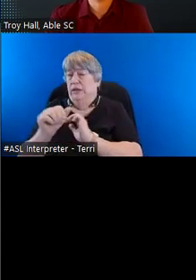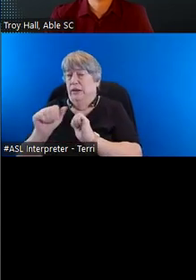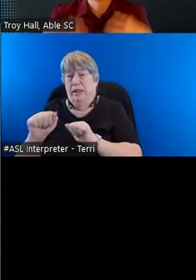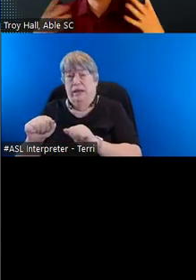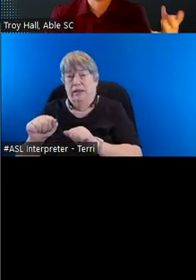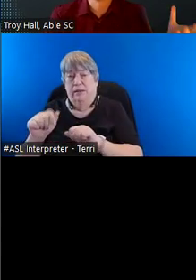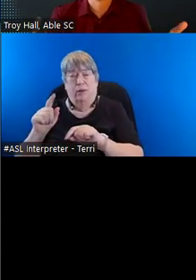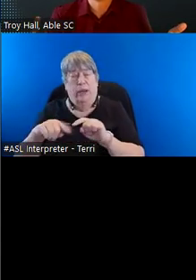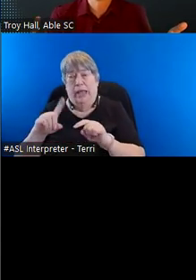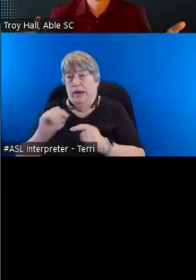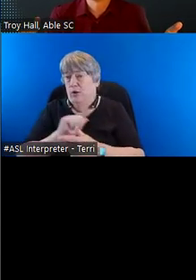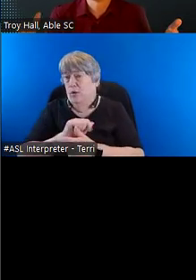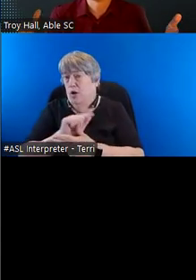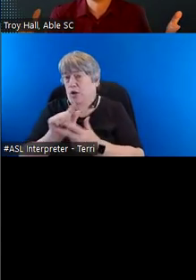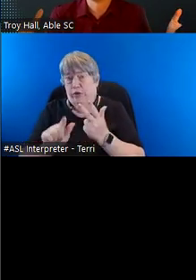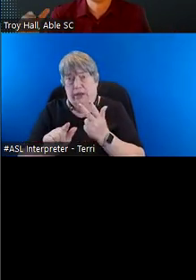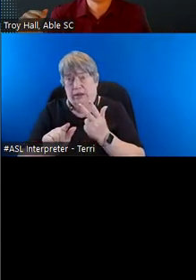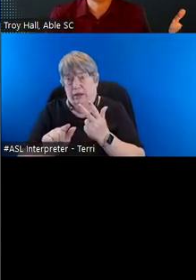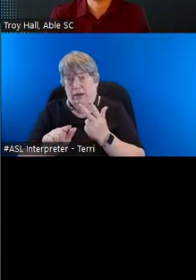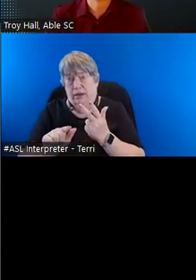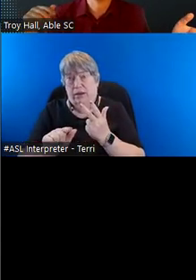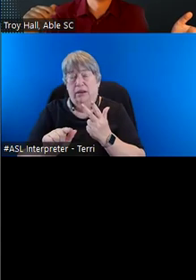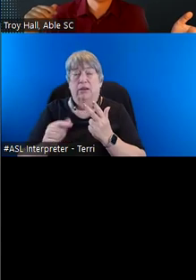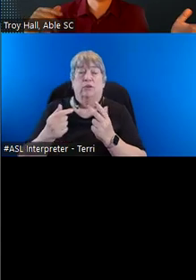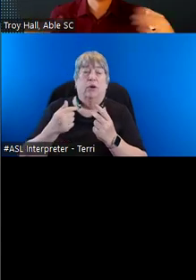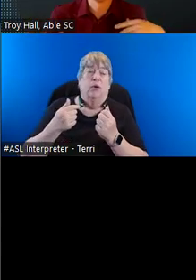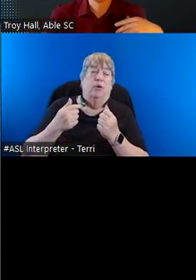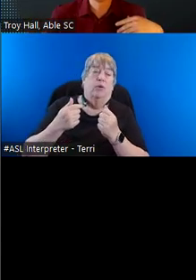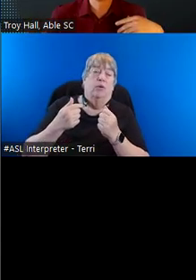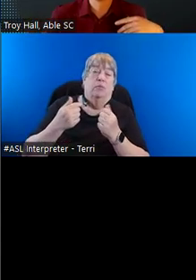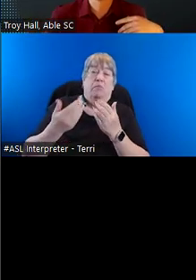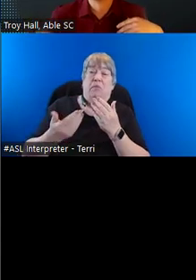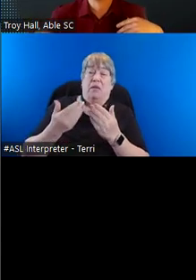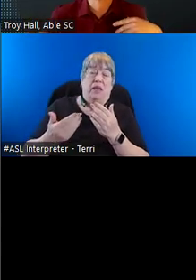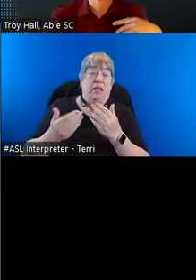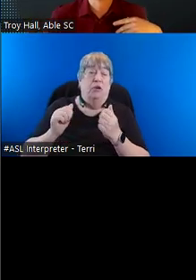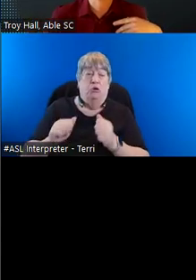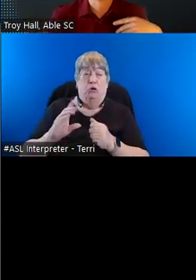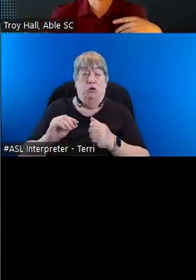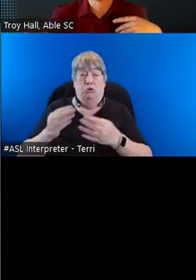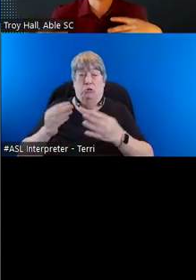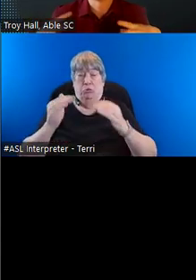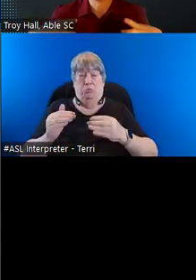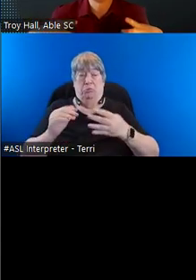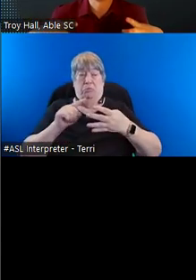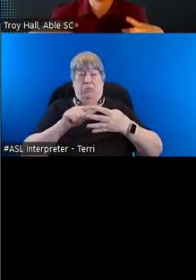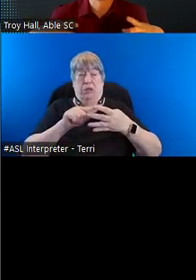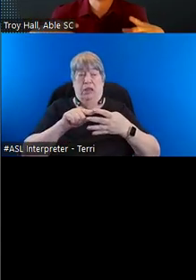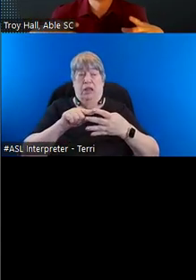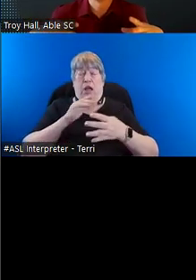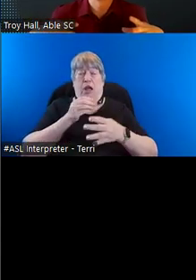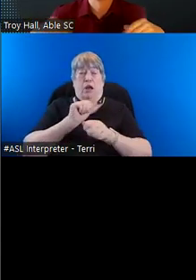we're trying to build up that job exploration counseling skill, this can look like career assessments. This can look like job